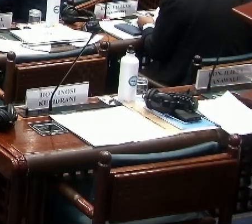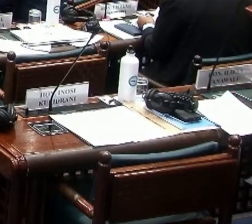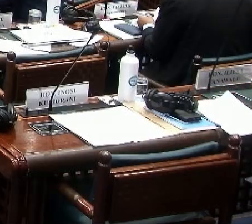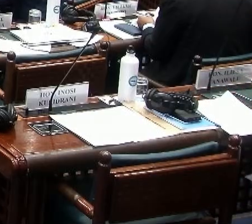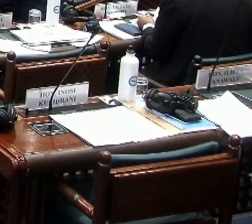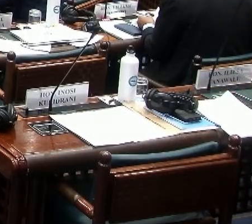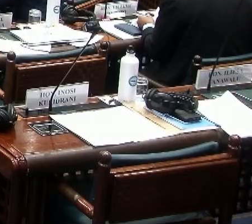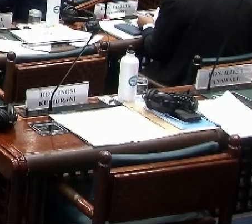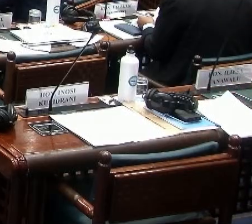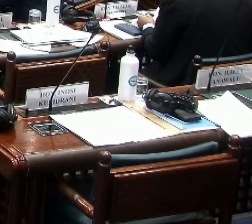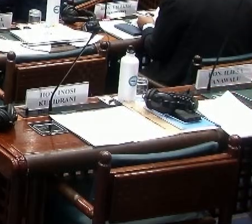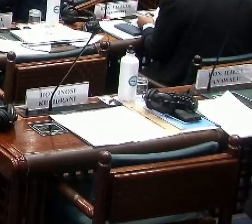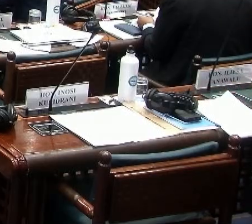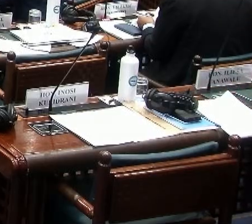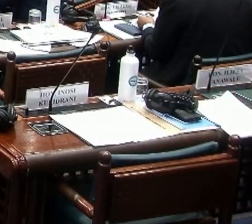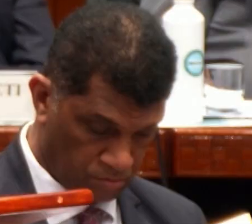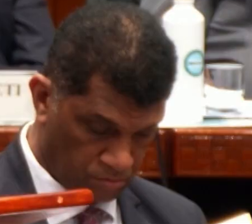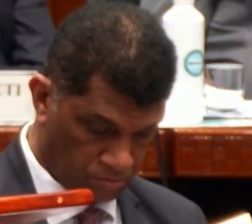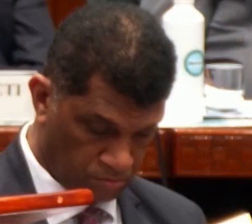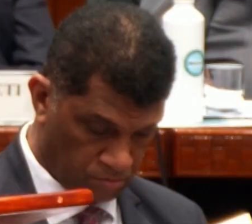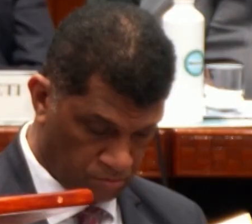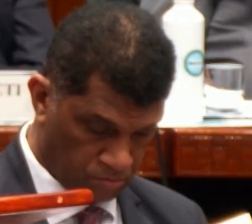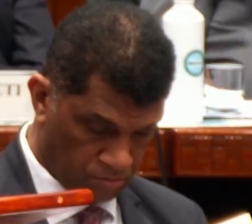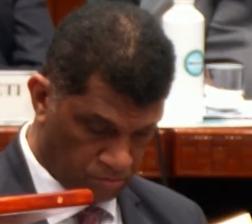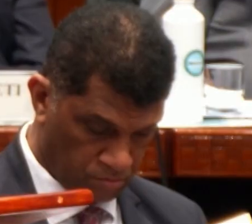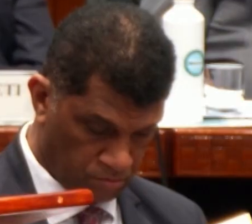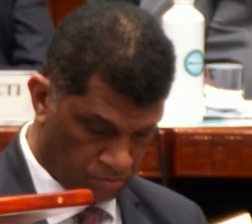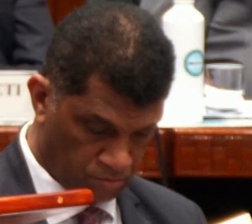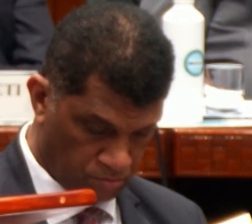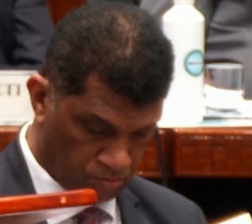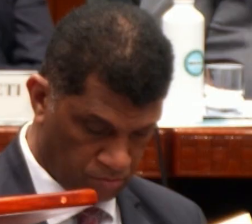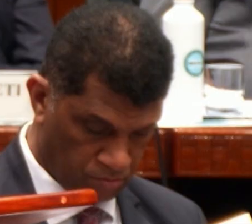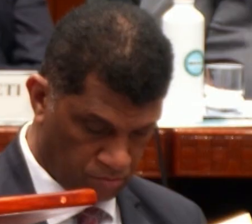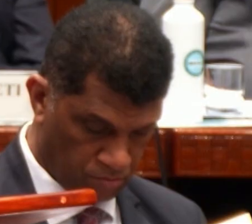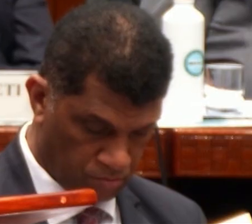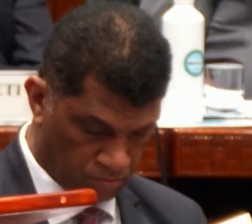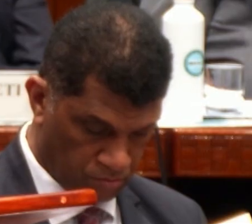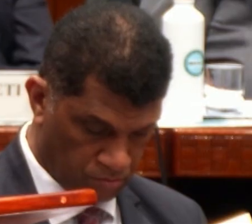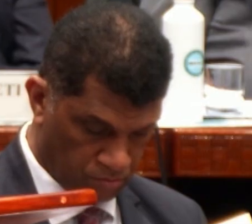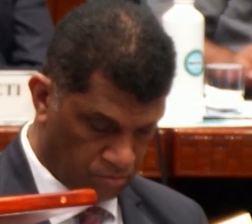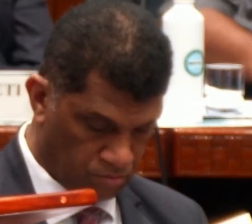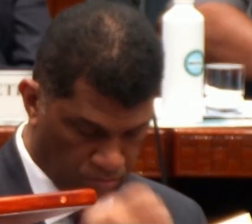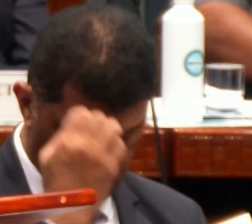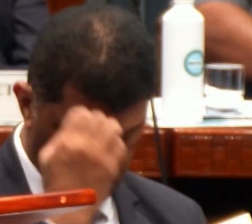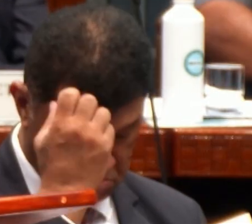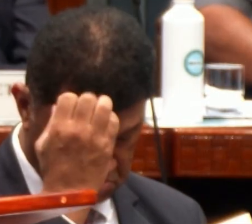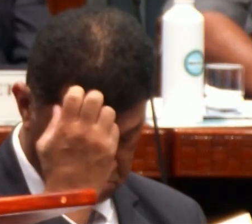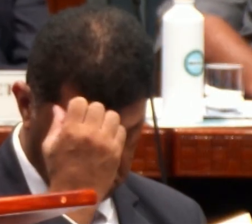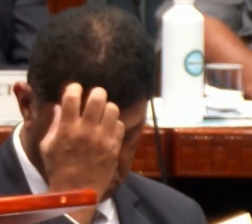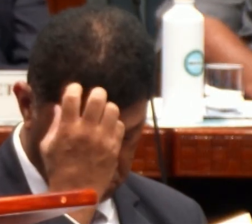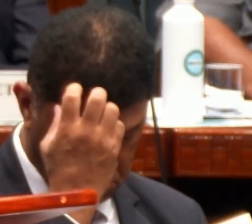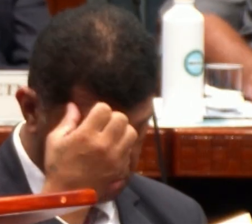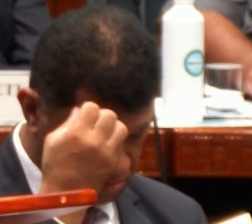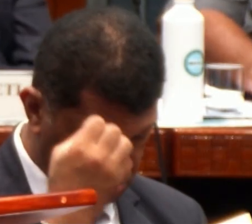Honorable Leader of Opposition, Honorable Ministers and Assistant Ministers,